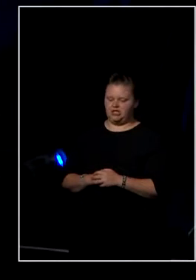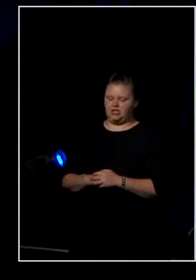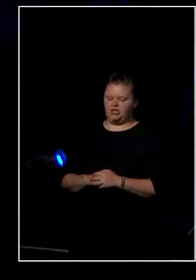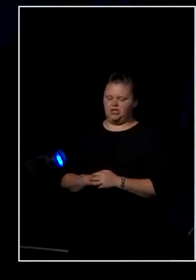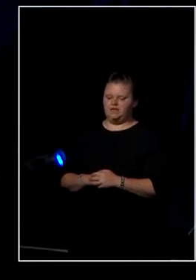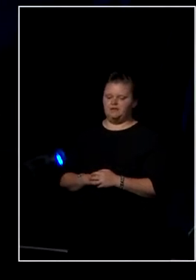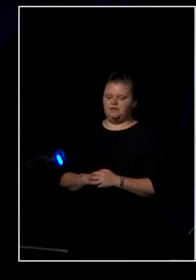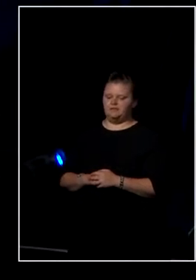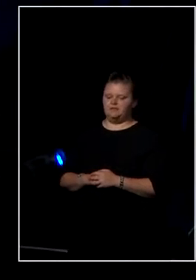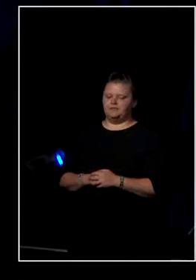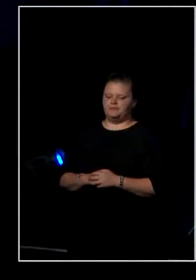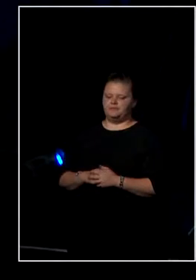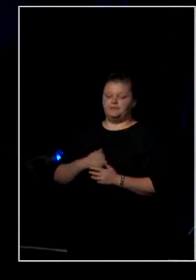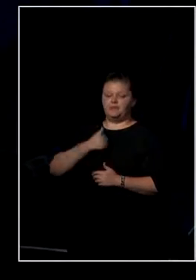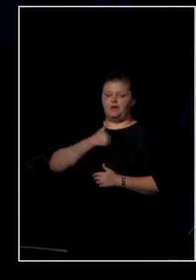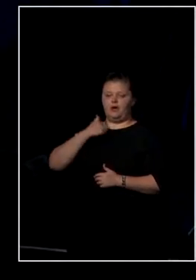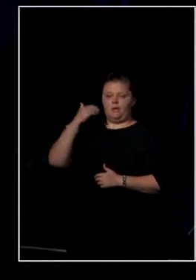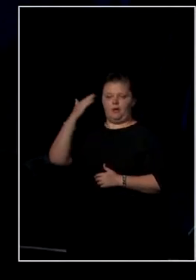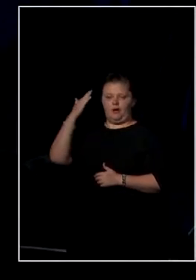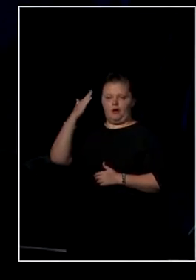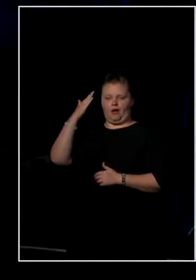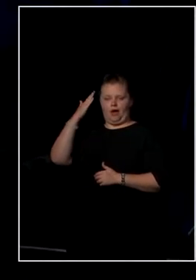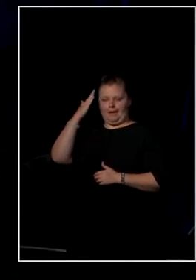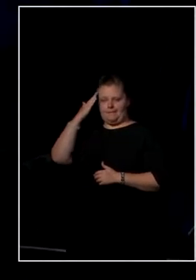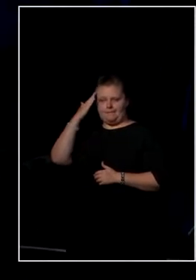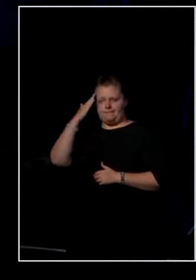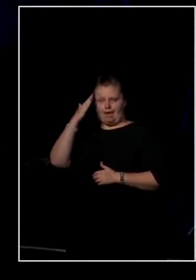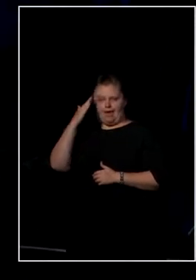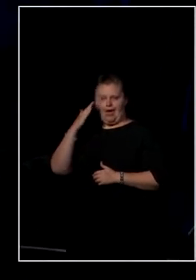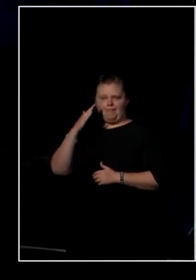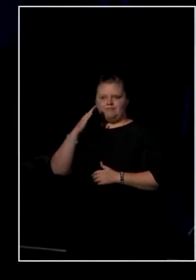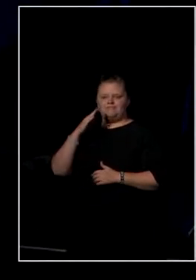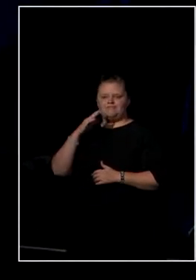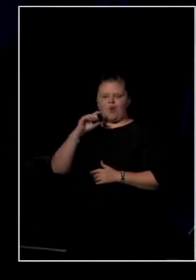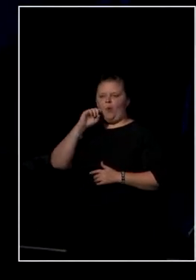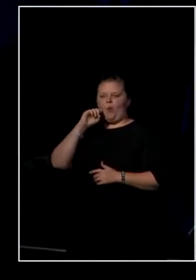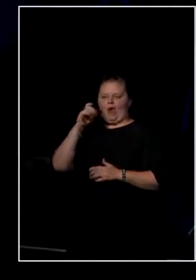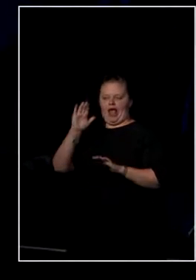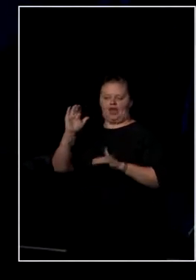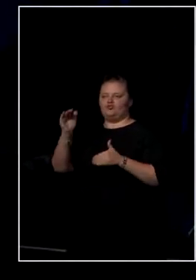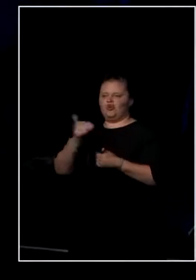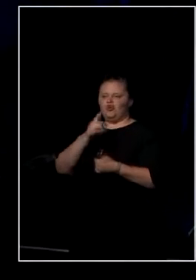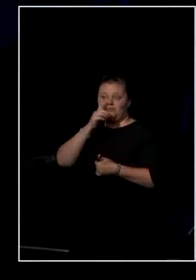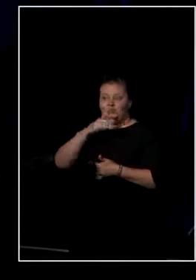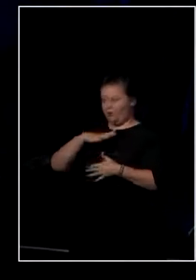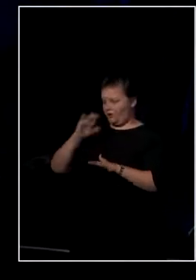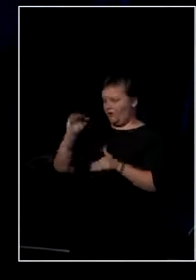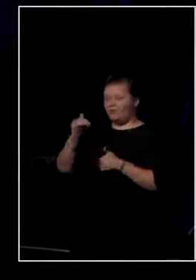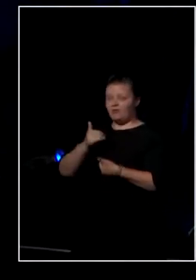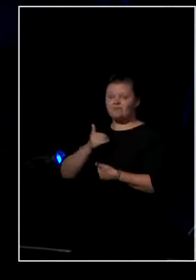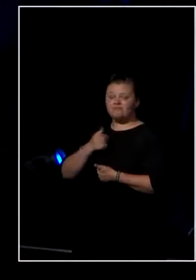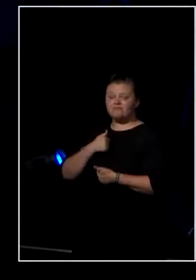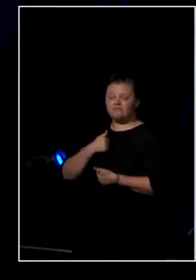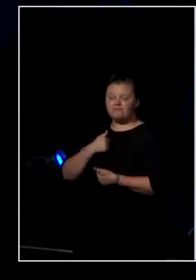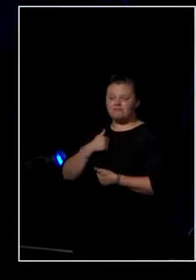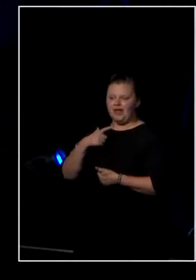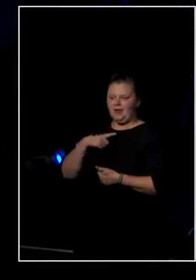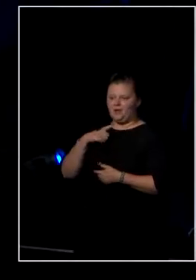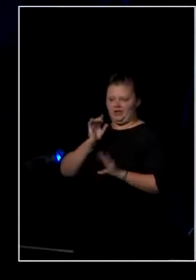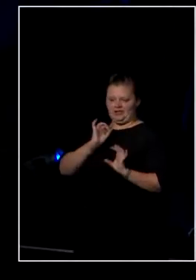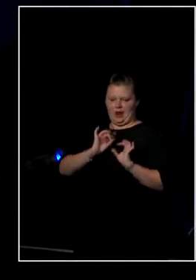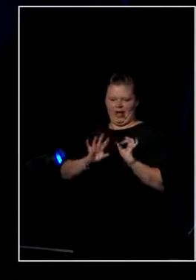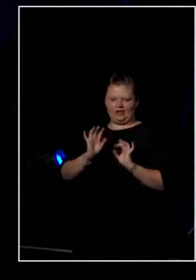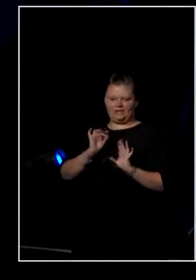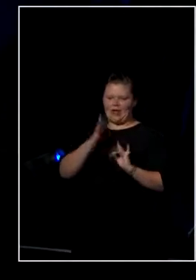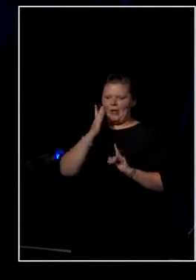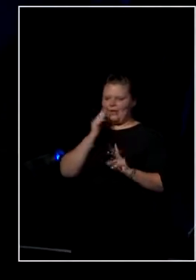And my mum wouldn't let people adopt me out, which people wanted to adopt me out because I was so spoiled and